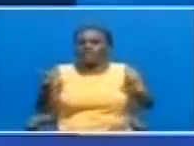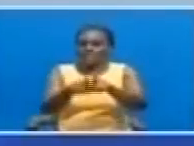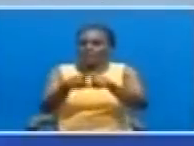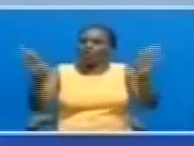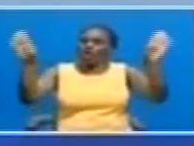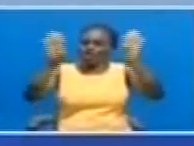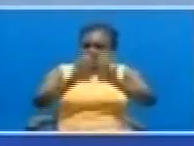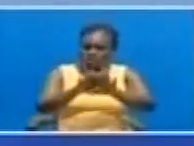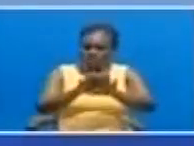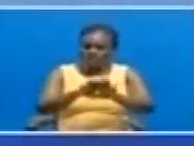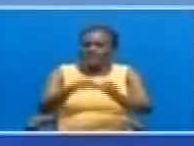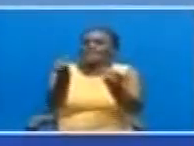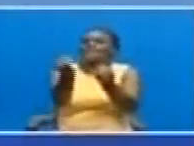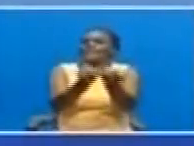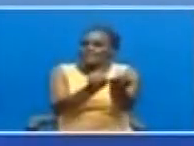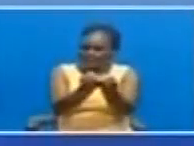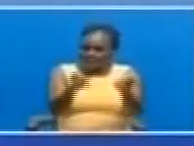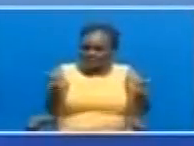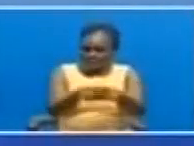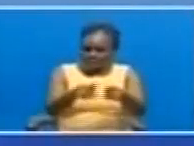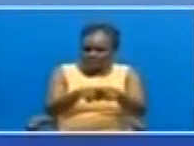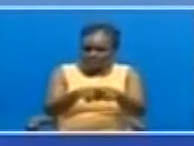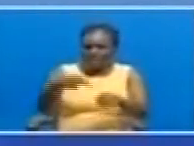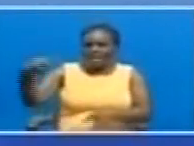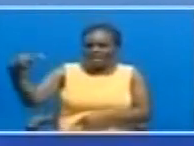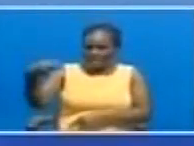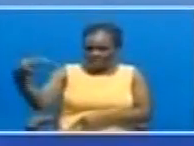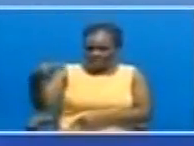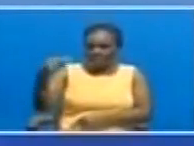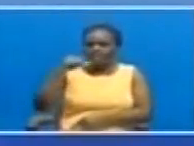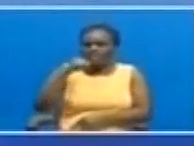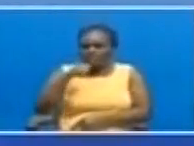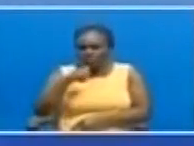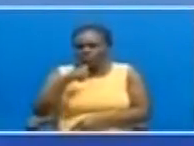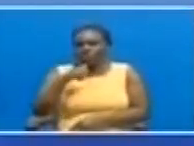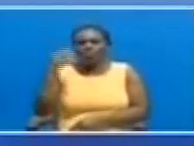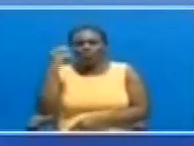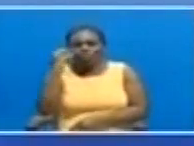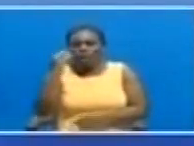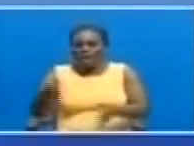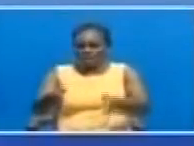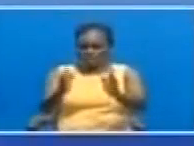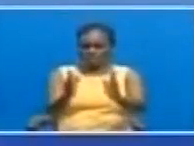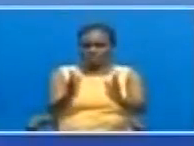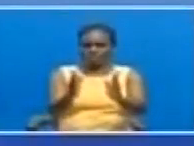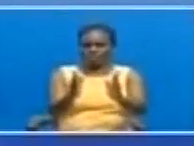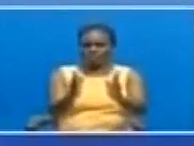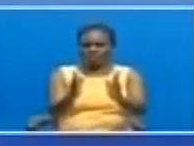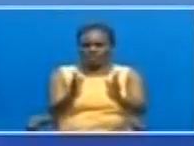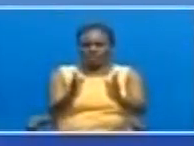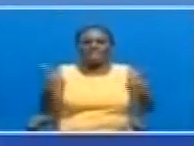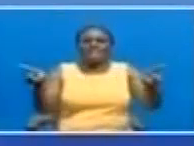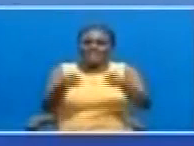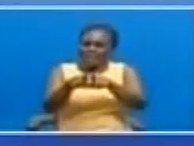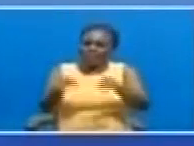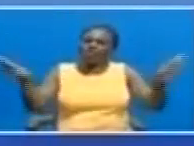day. Still on Saturday, Haile Selassie Avenue, Tom Mboya, Moi Avenue, Harambee Avenue and Landis Road will